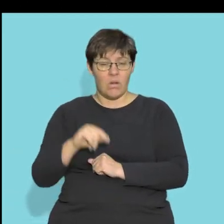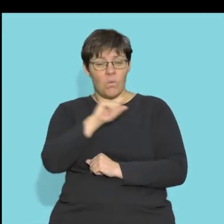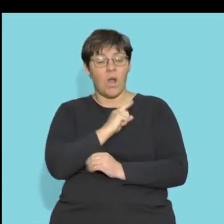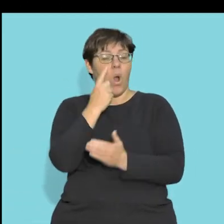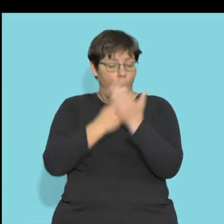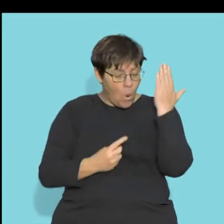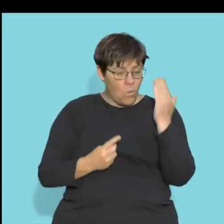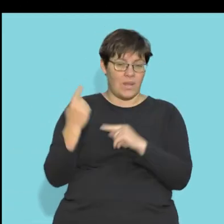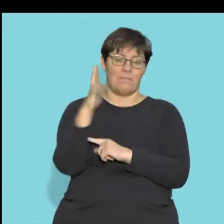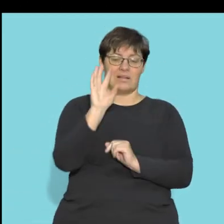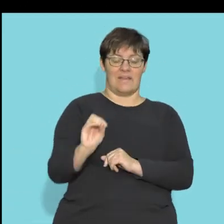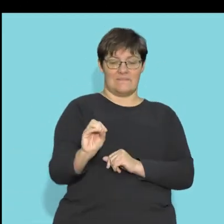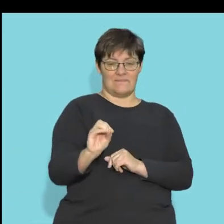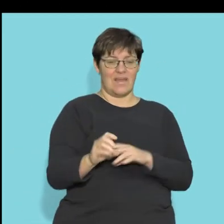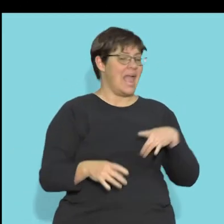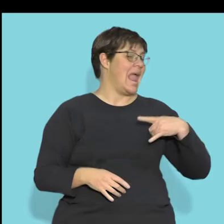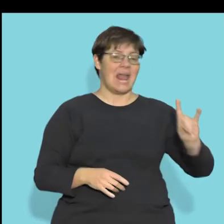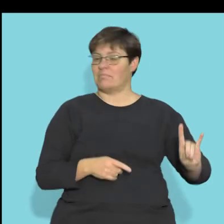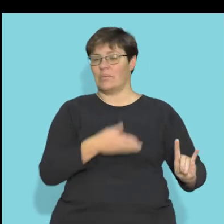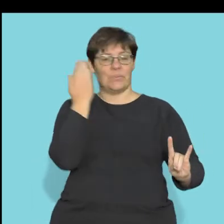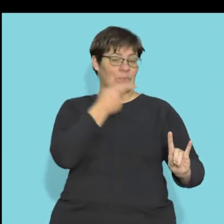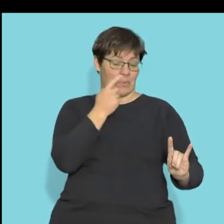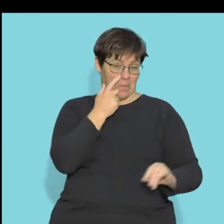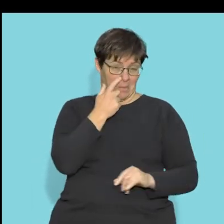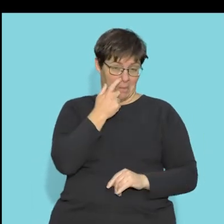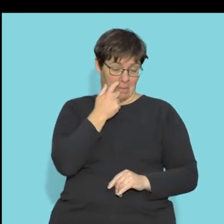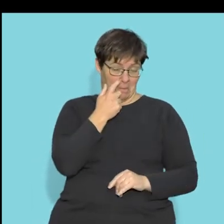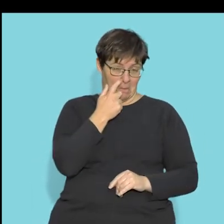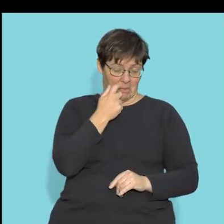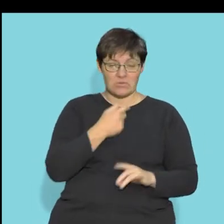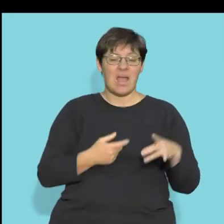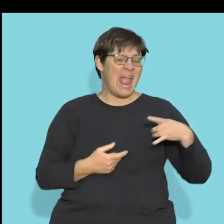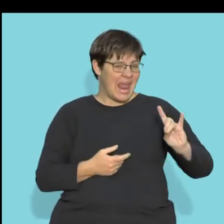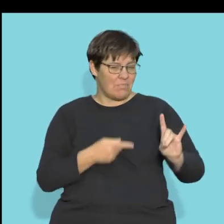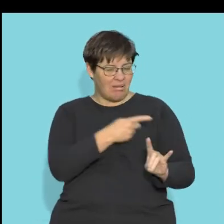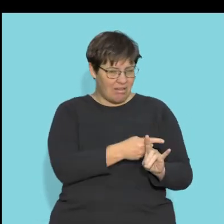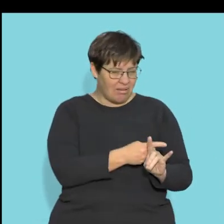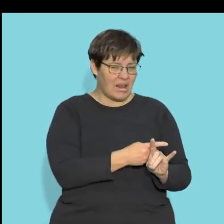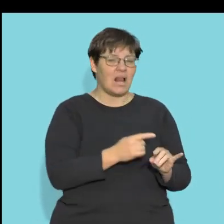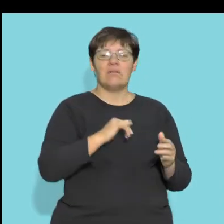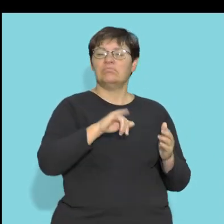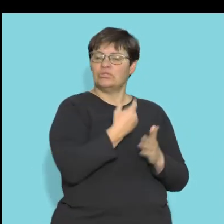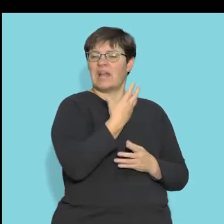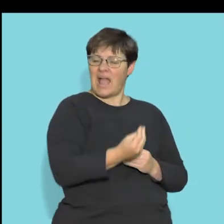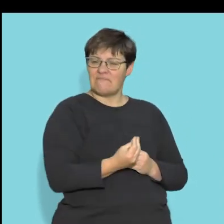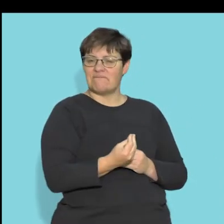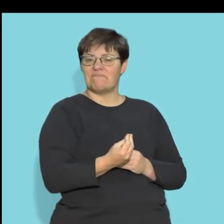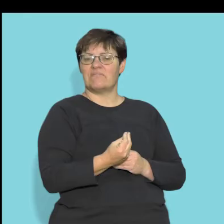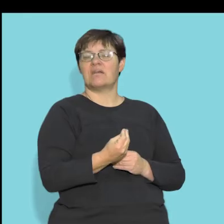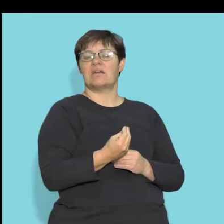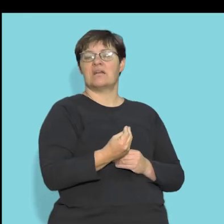in plant cells. Animal cells do not have it. So animal cells are just going to have a cell